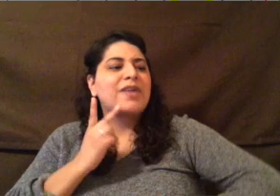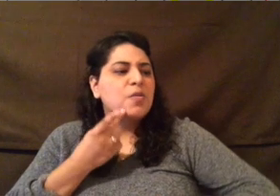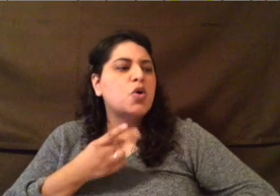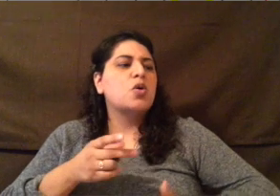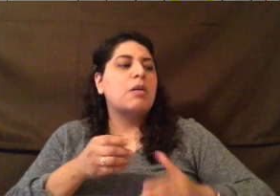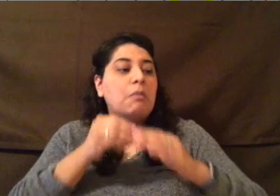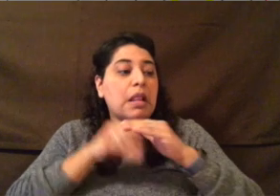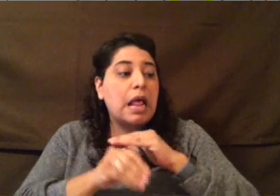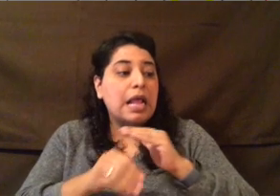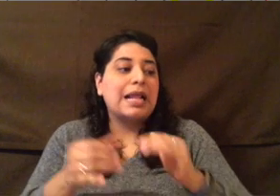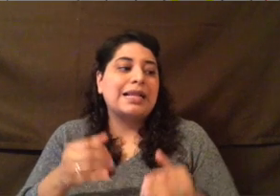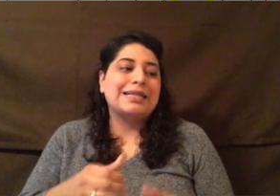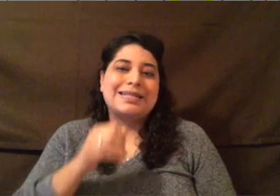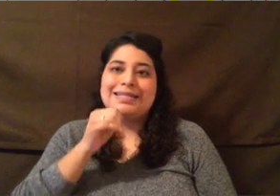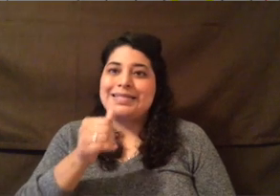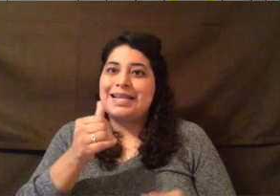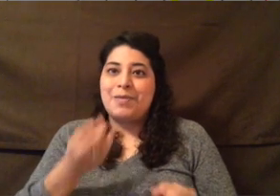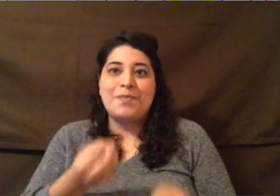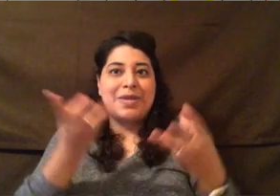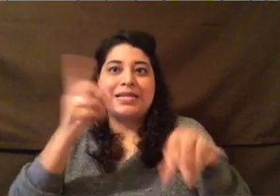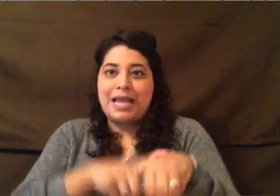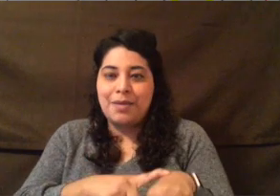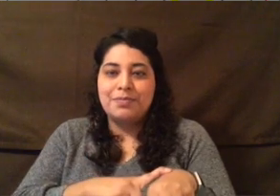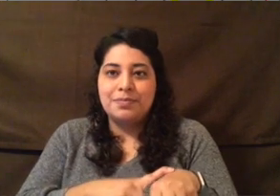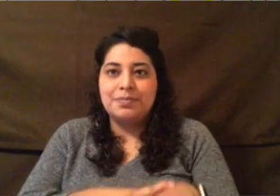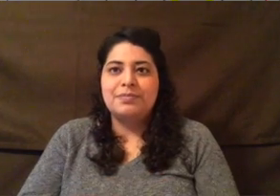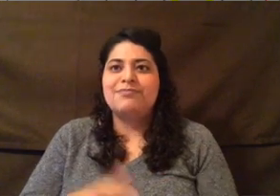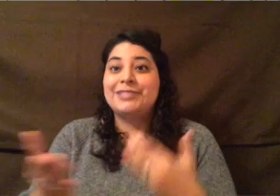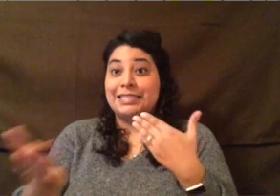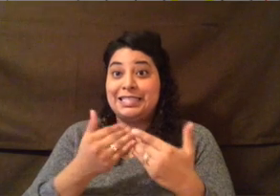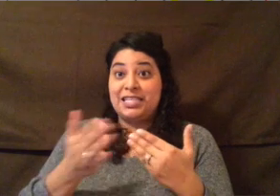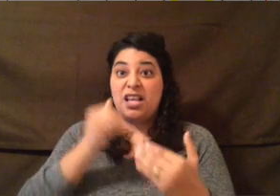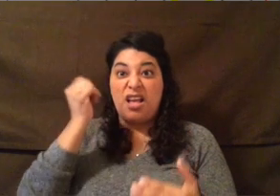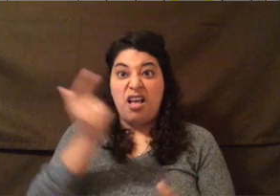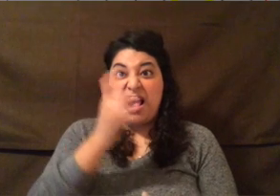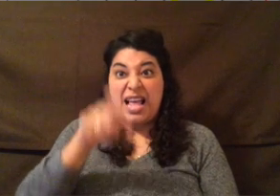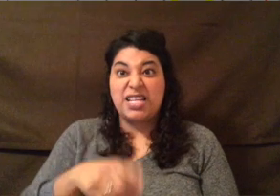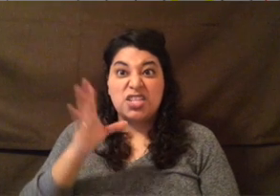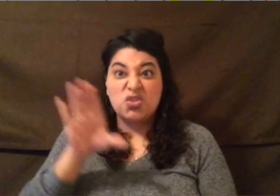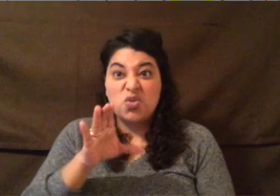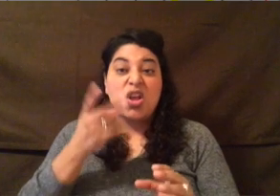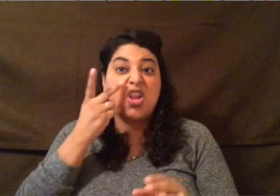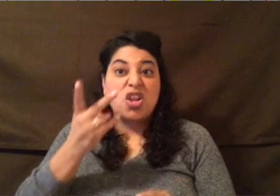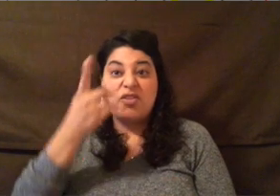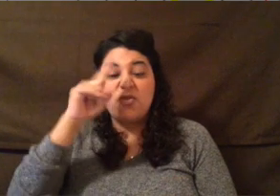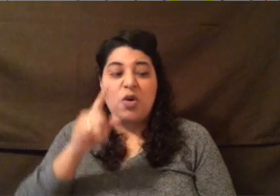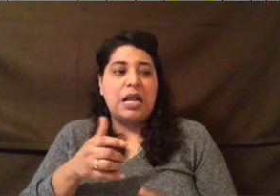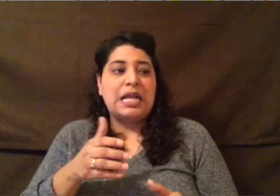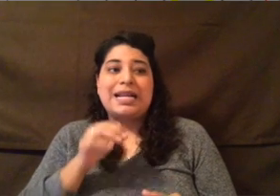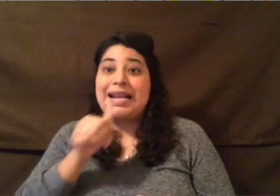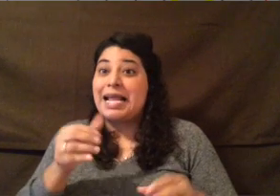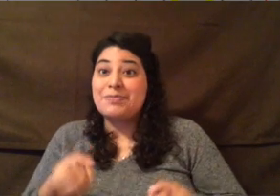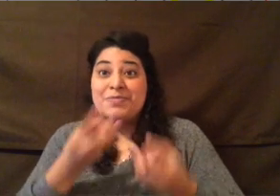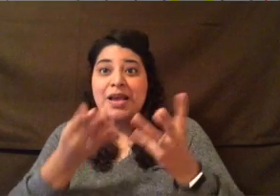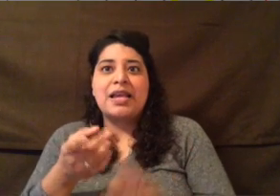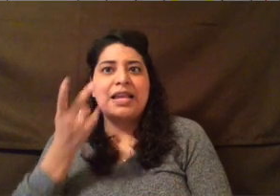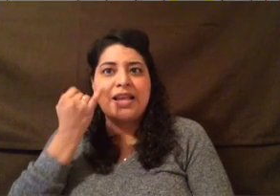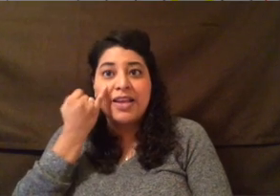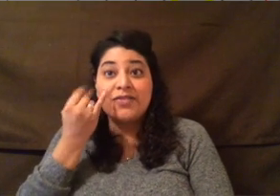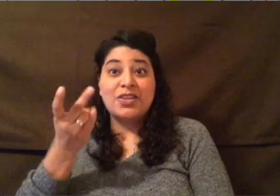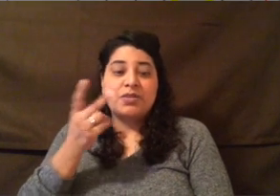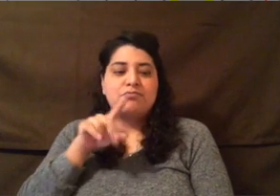the least? That's easy. All I have to do is look for the smallest category. And if you just eye it, you should get